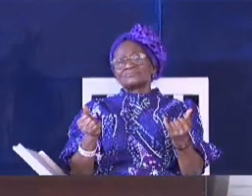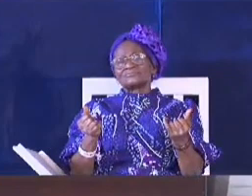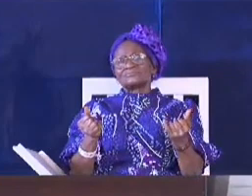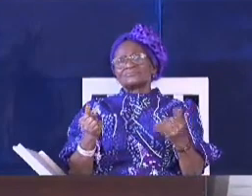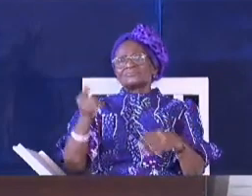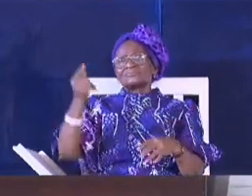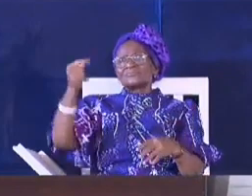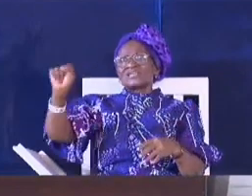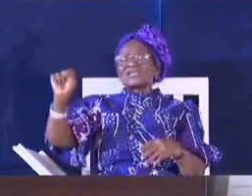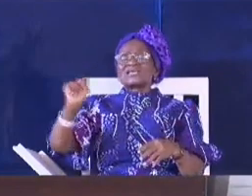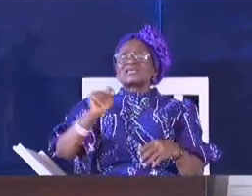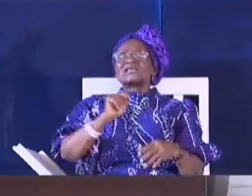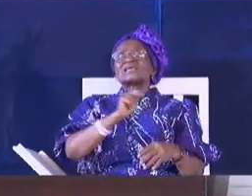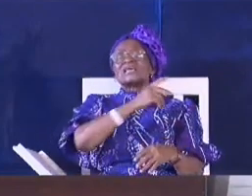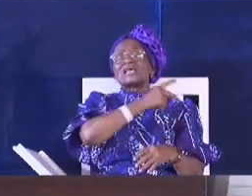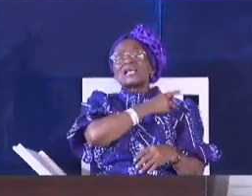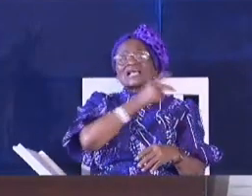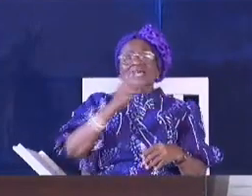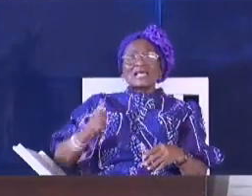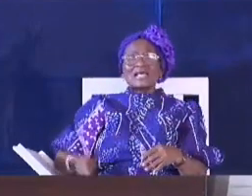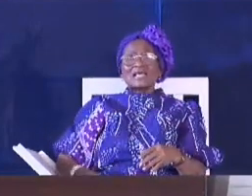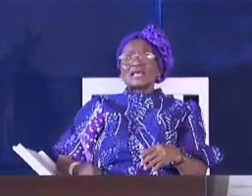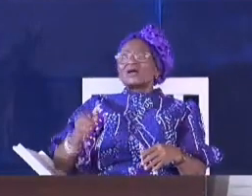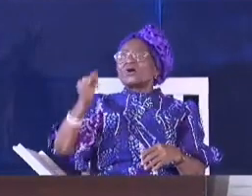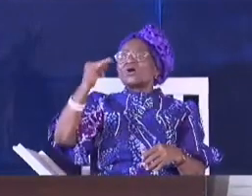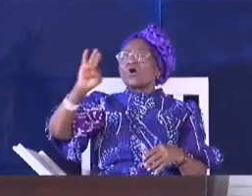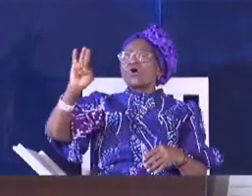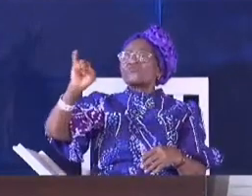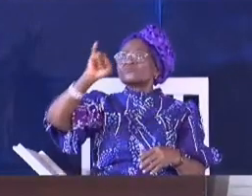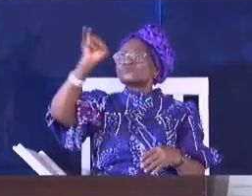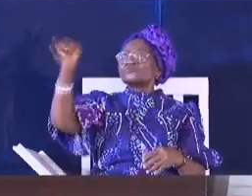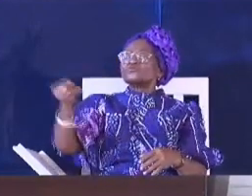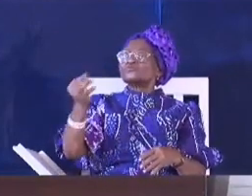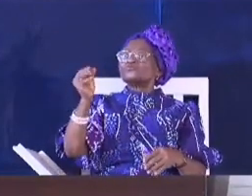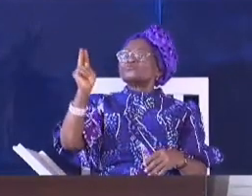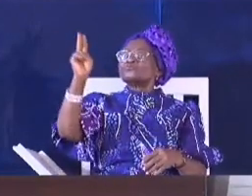the king of Judah will help you.